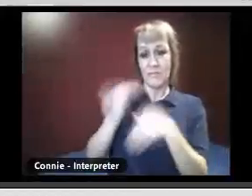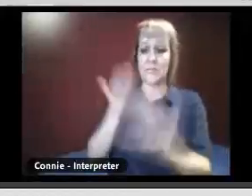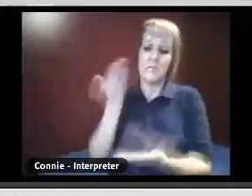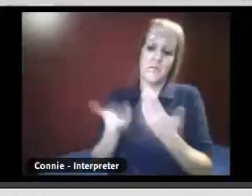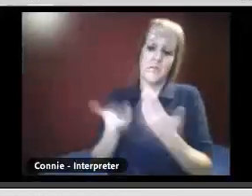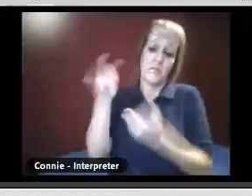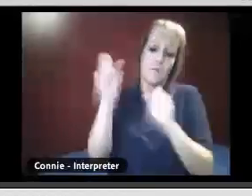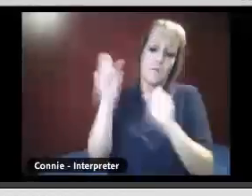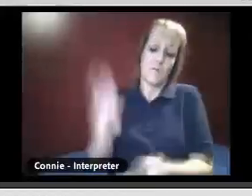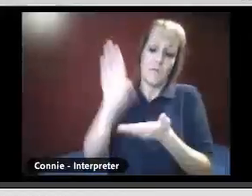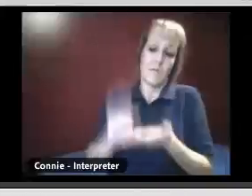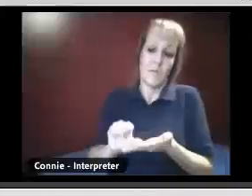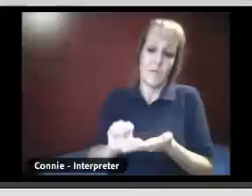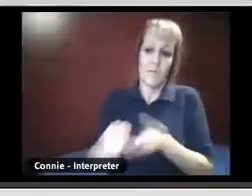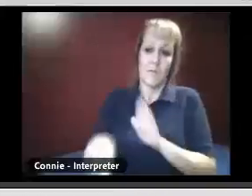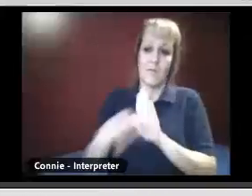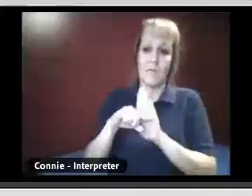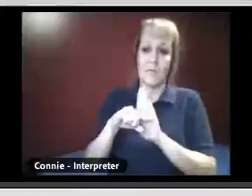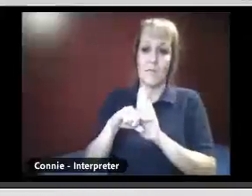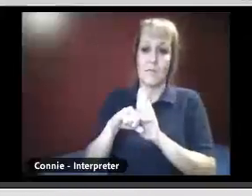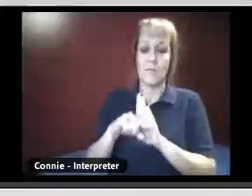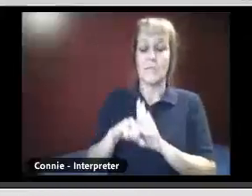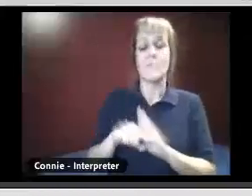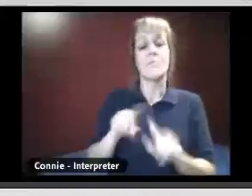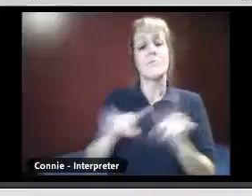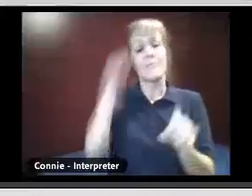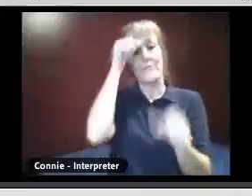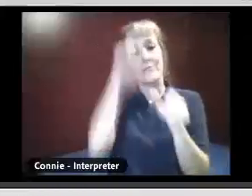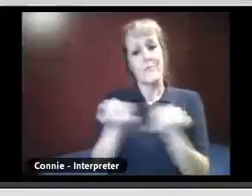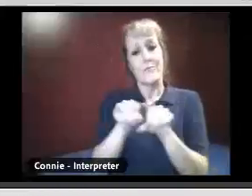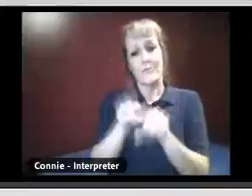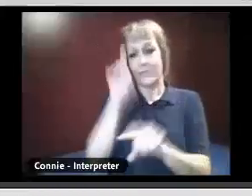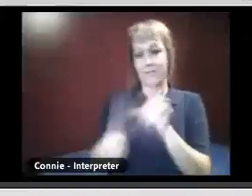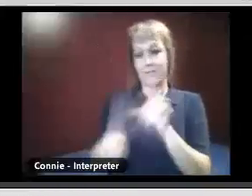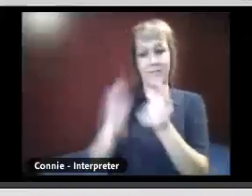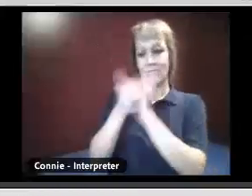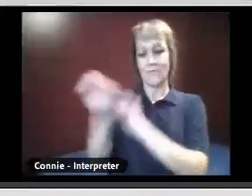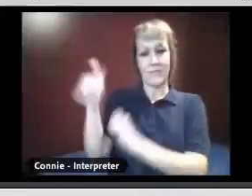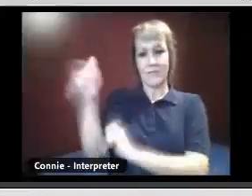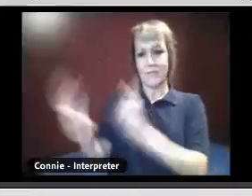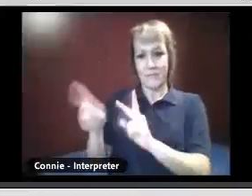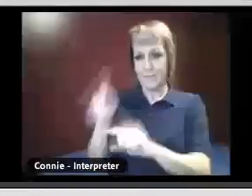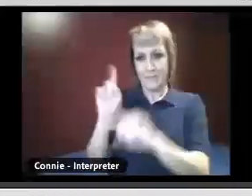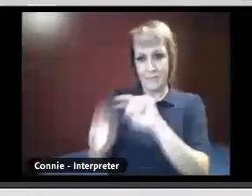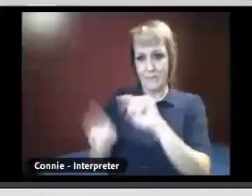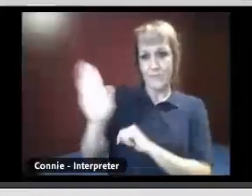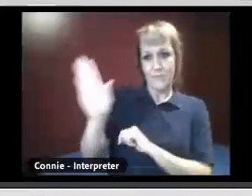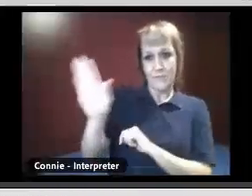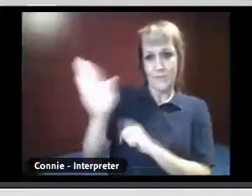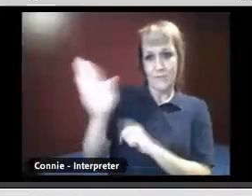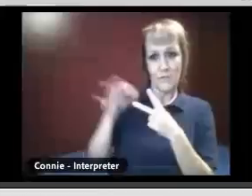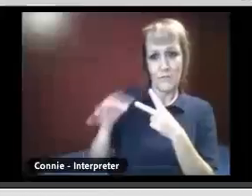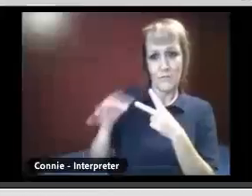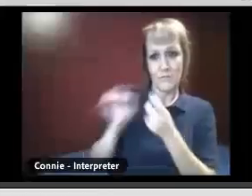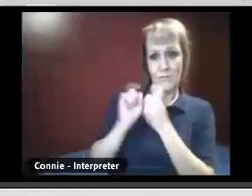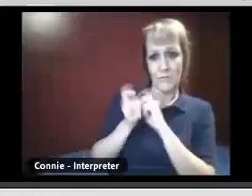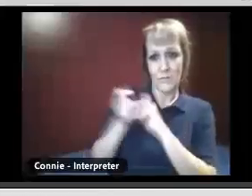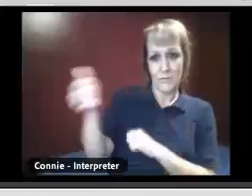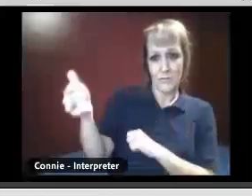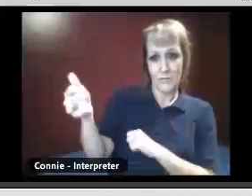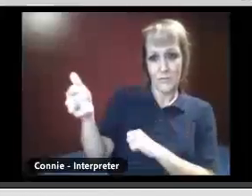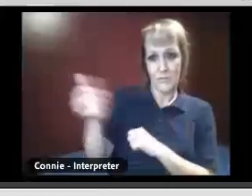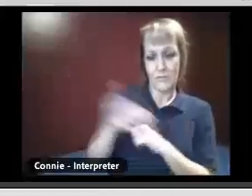negativity. But remember too, you can't change other people. It's going to be their choice, to approach